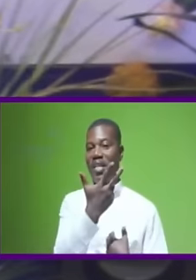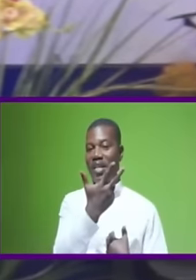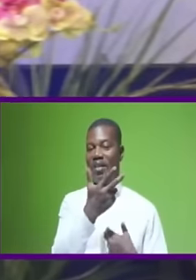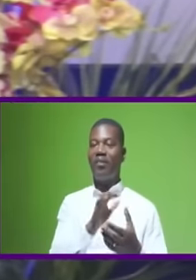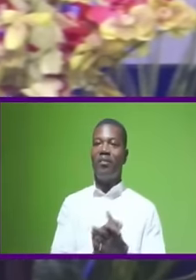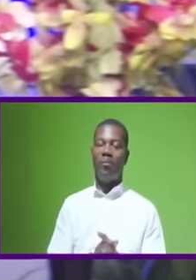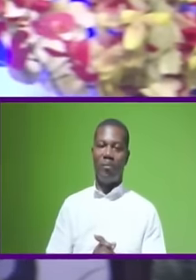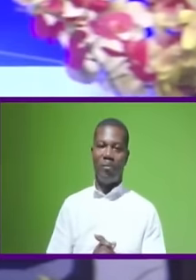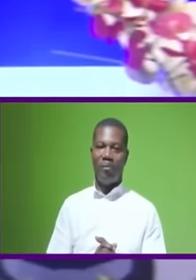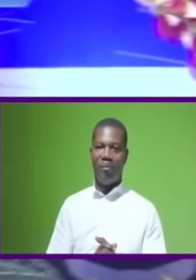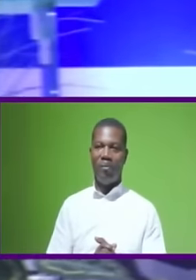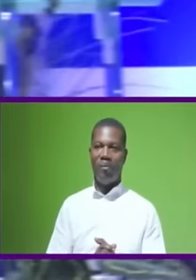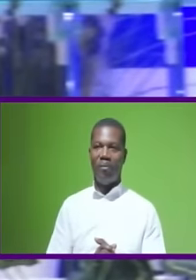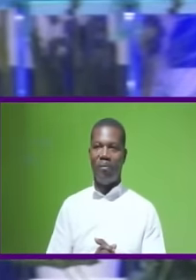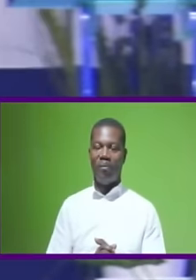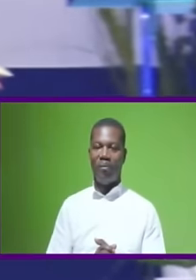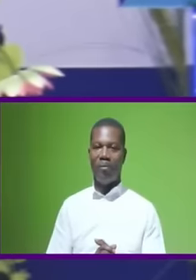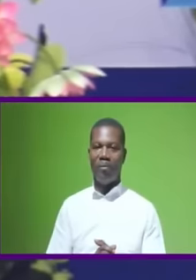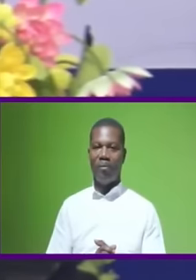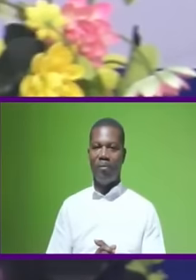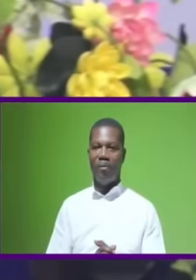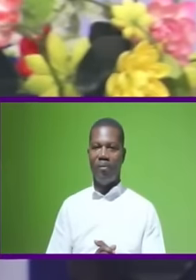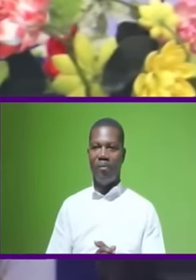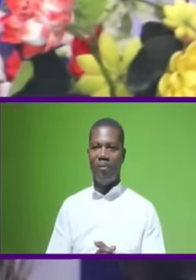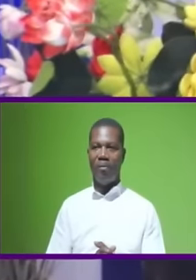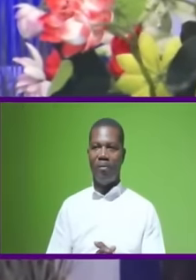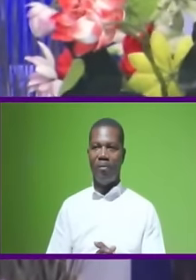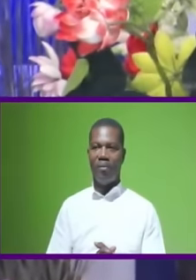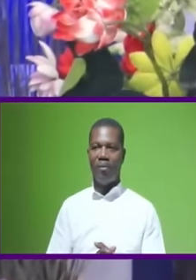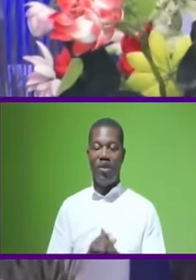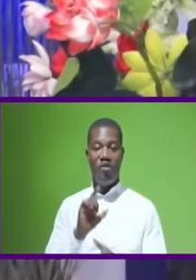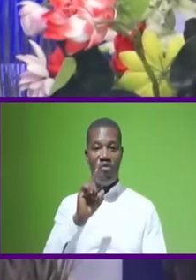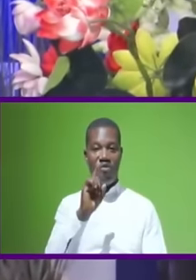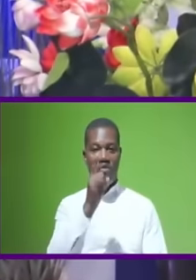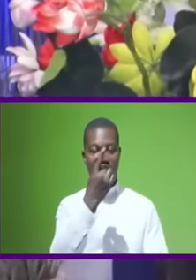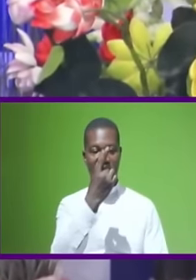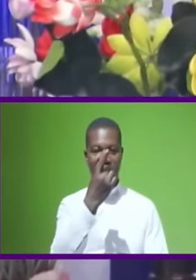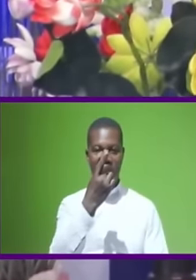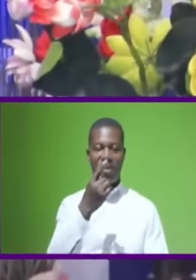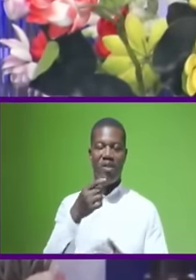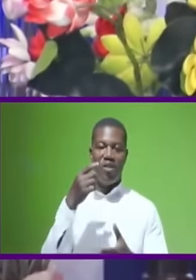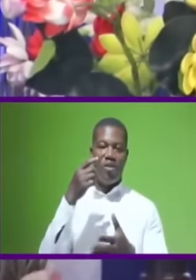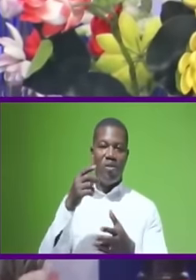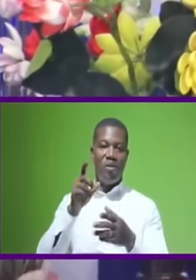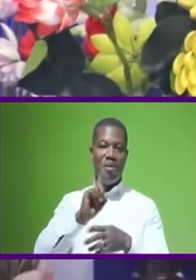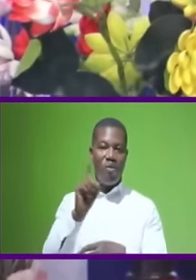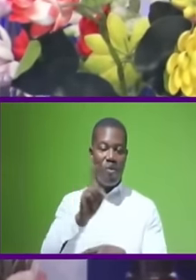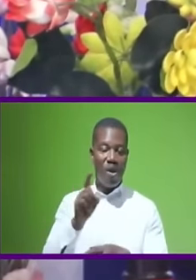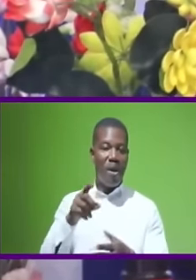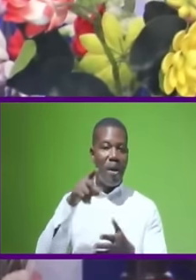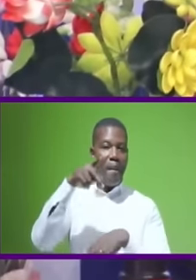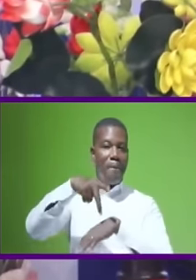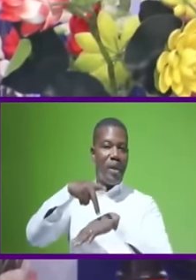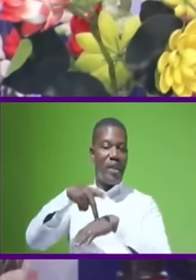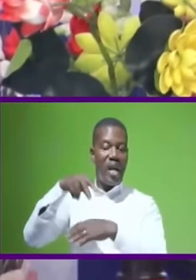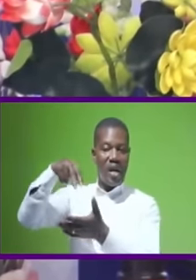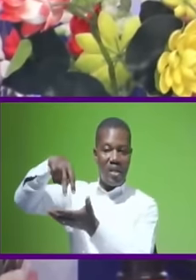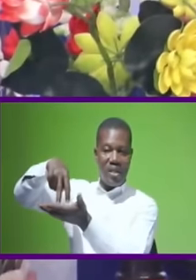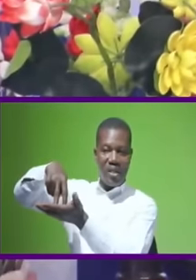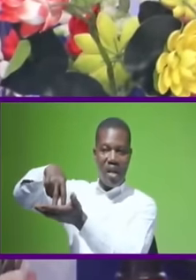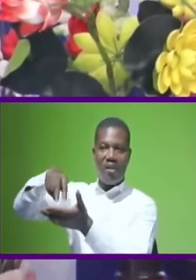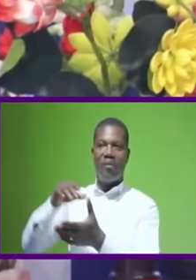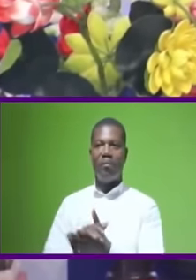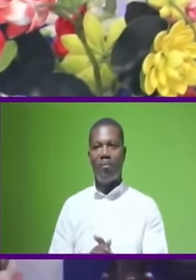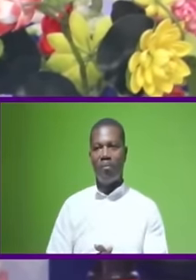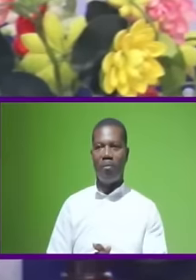So it is three rows here. Peter Gina. So the first one was the